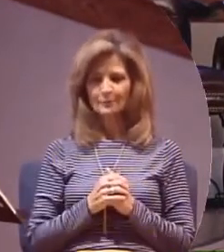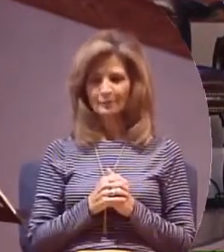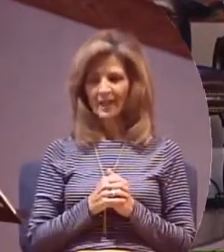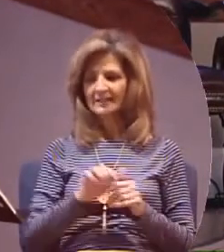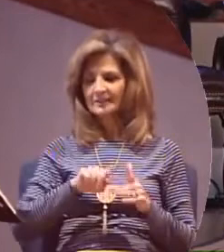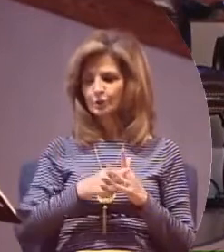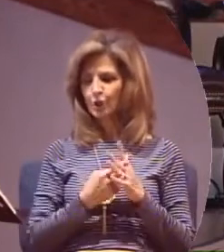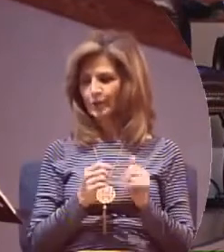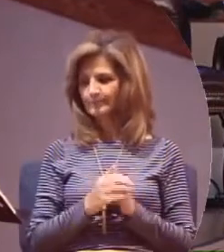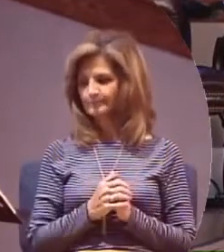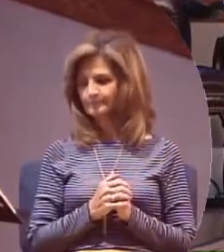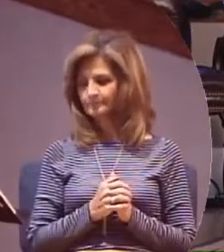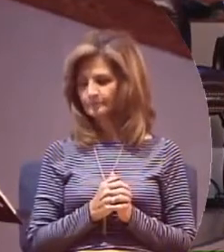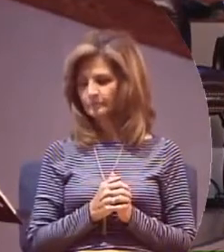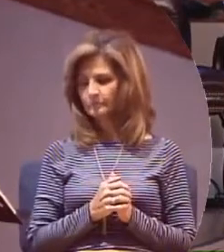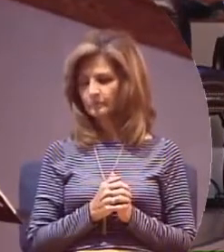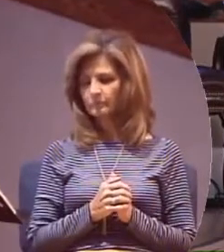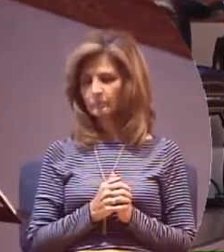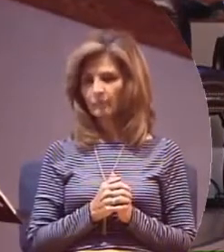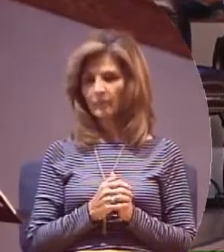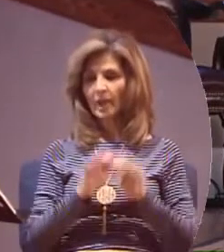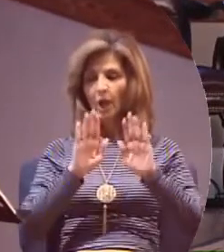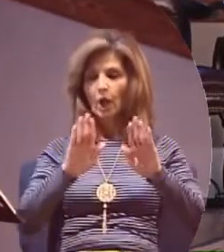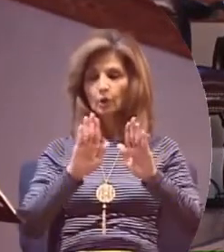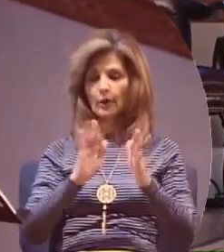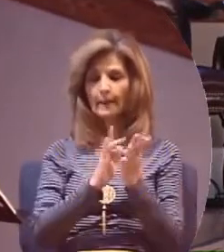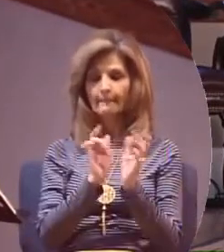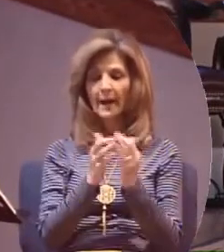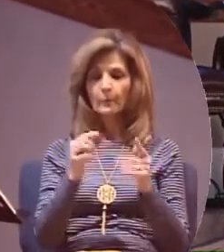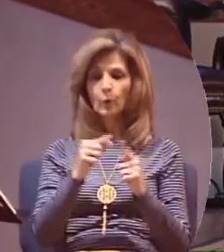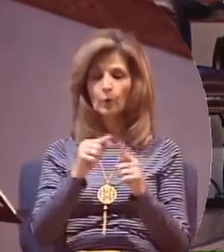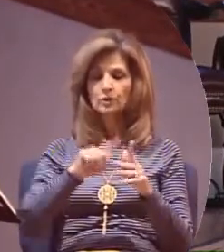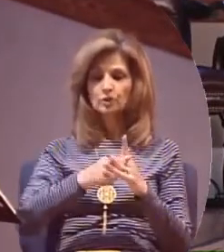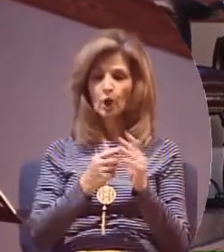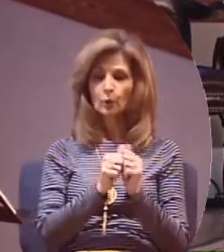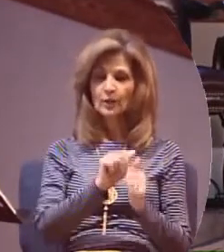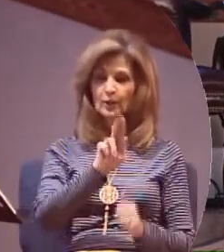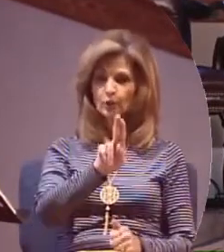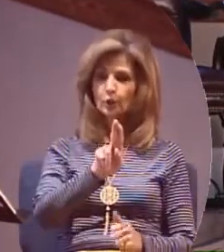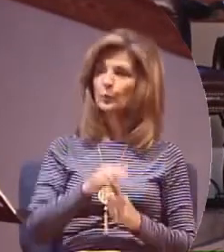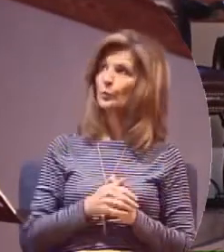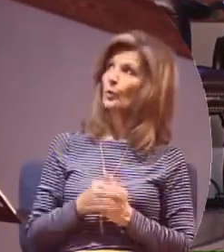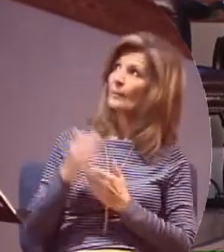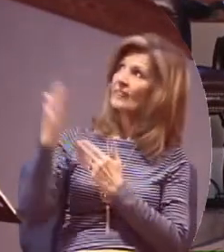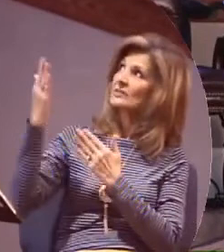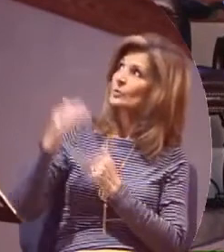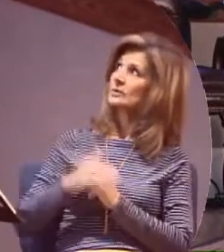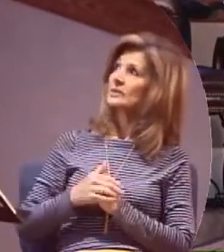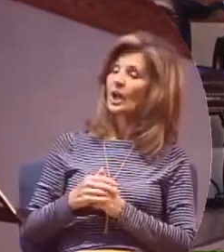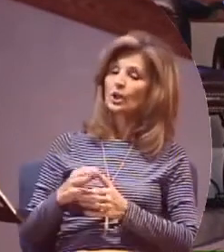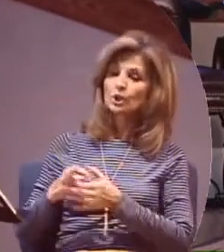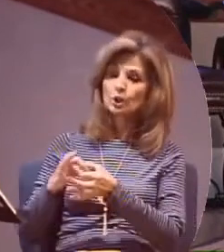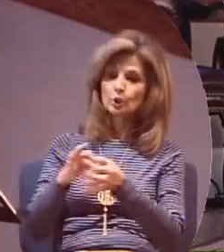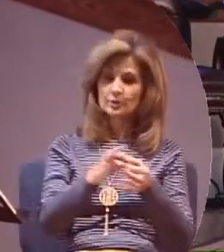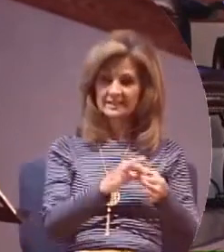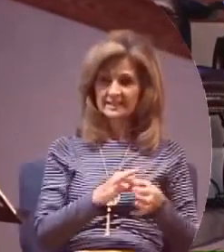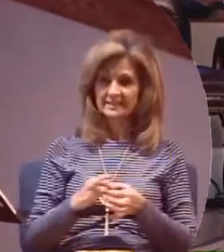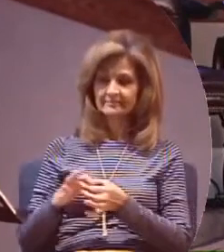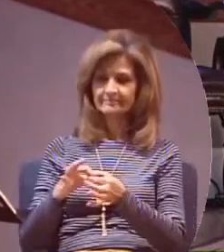let's get started. First of all, great Bible words that begin with the letter U. Let's talk about this one right here. What about this one?